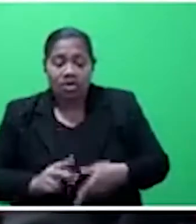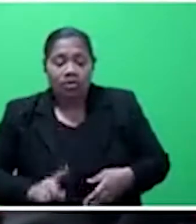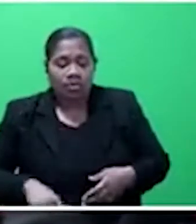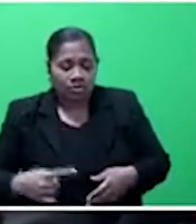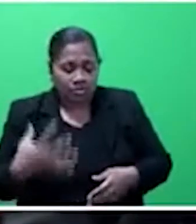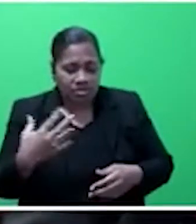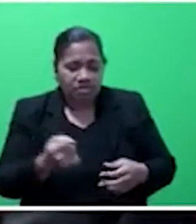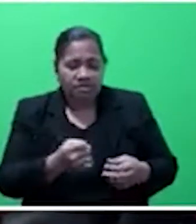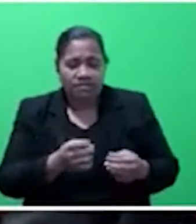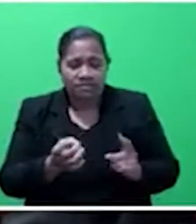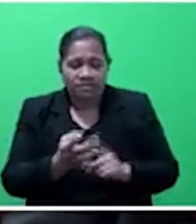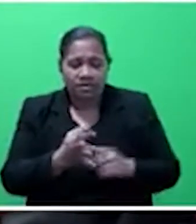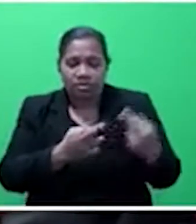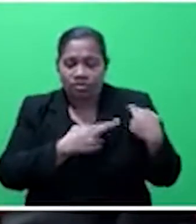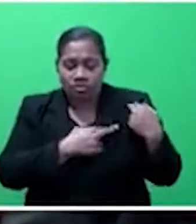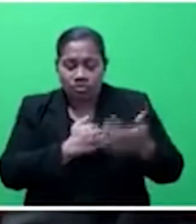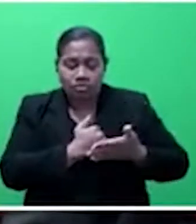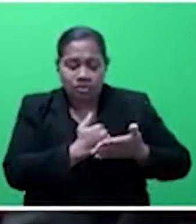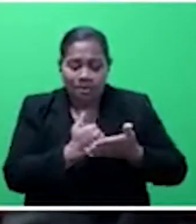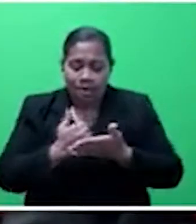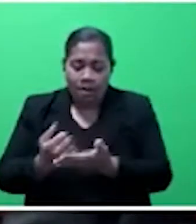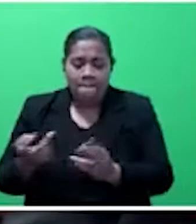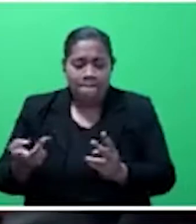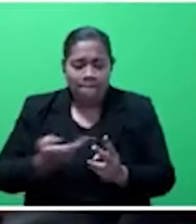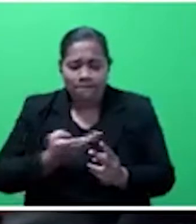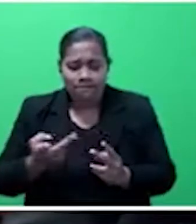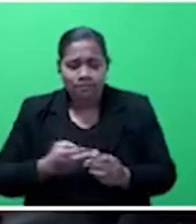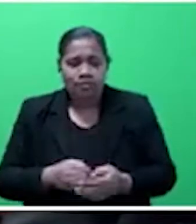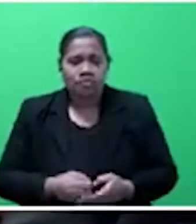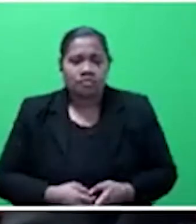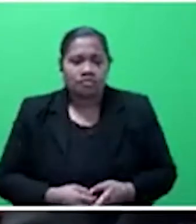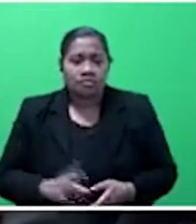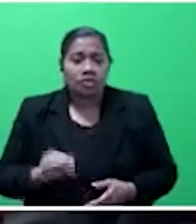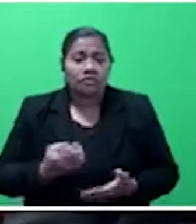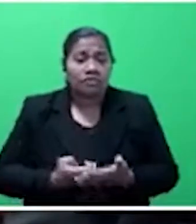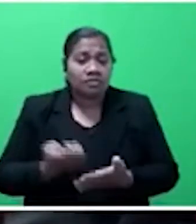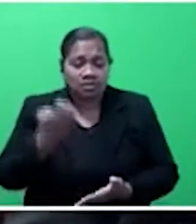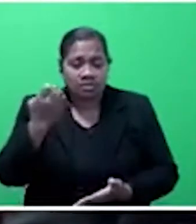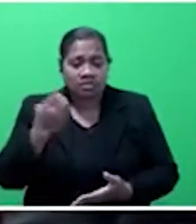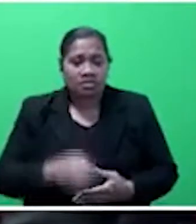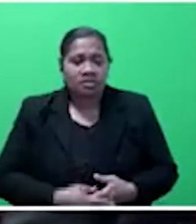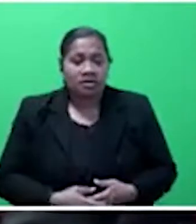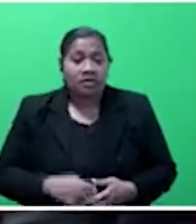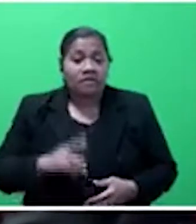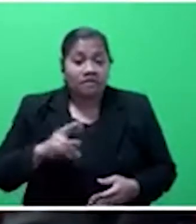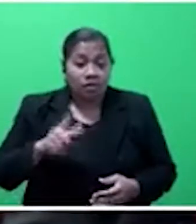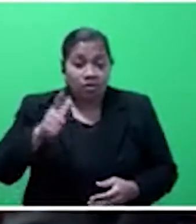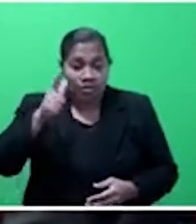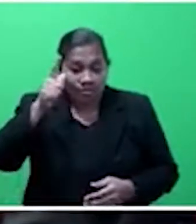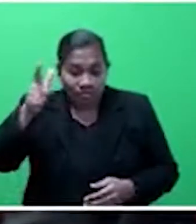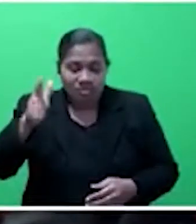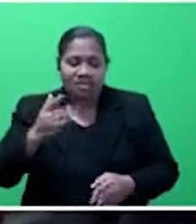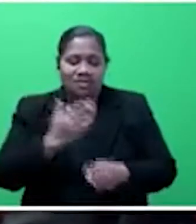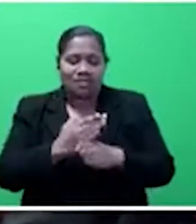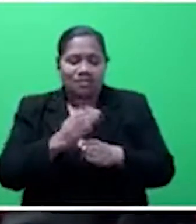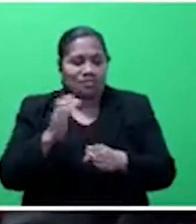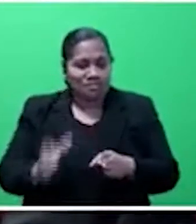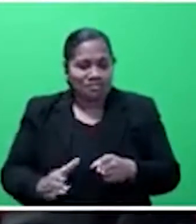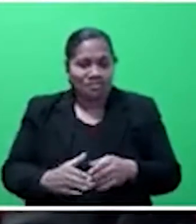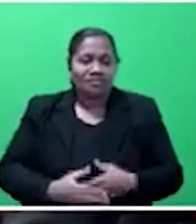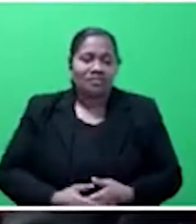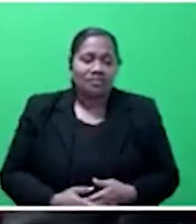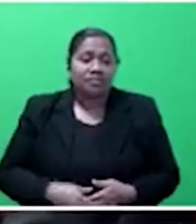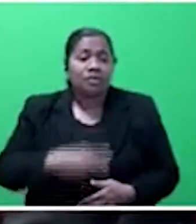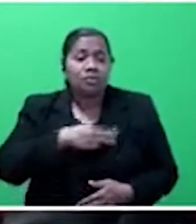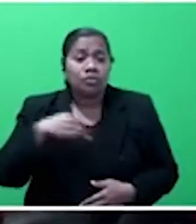supporting both sides of the economic equation equally for the employers and the employees. Mr. Speaker said the Ministry